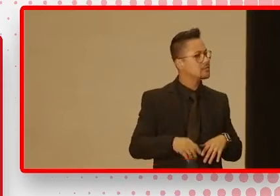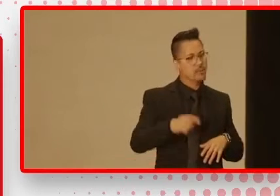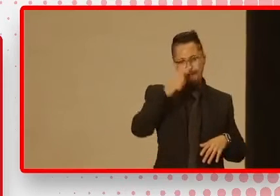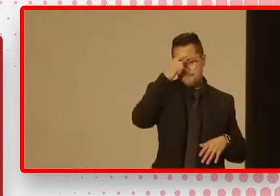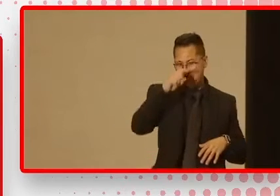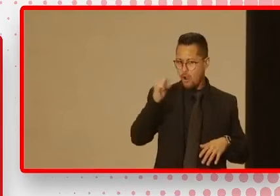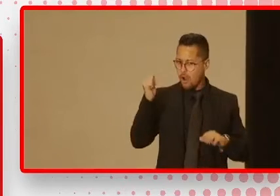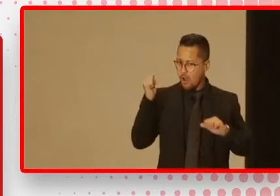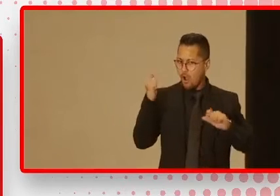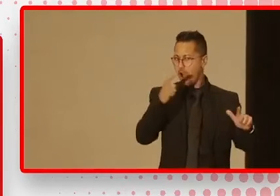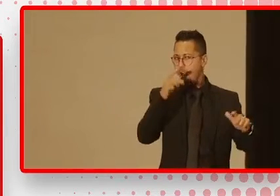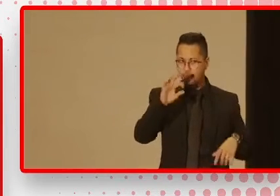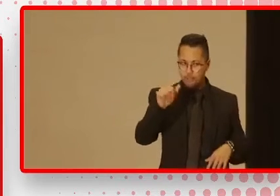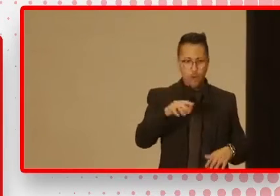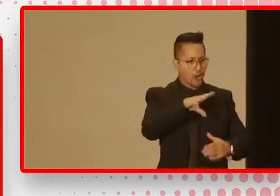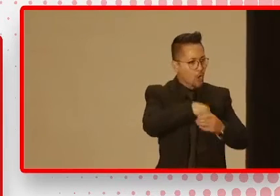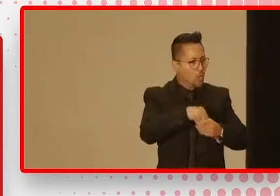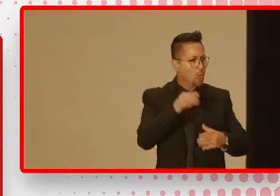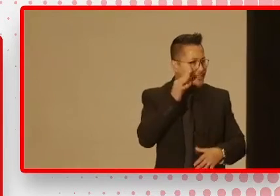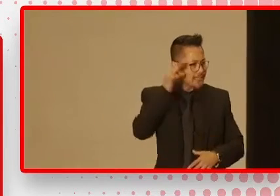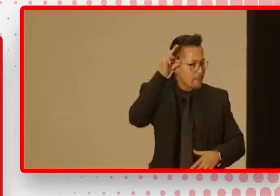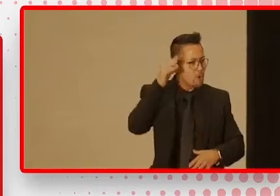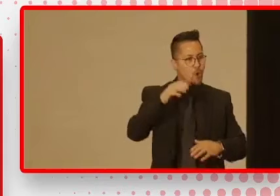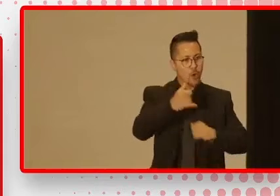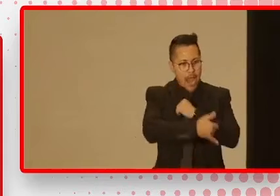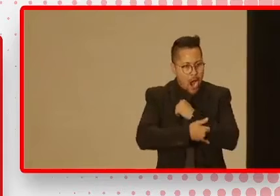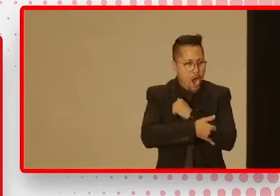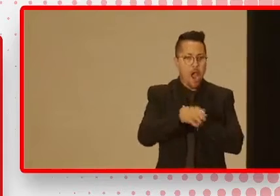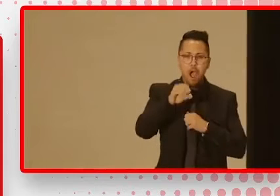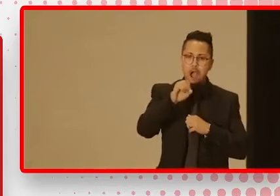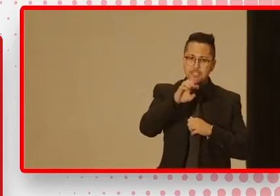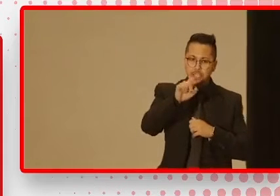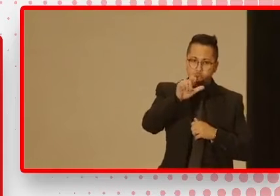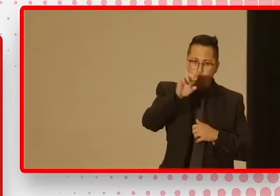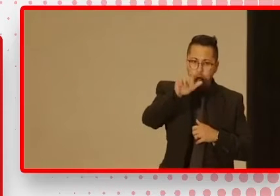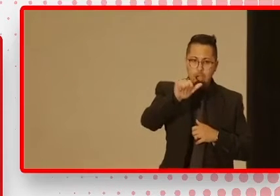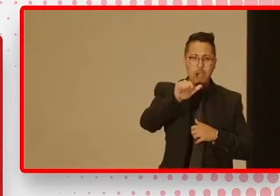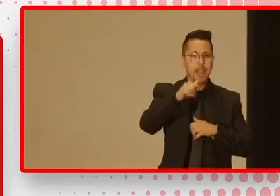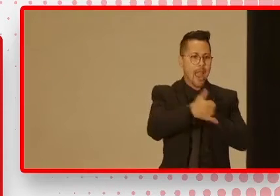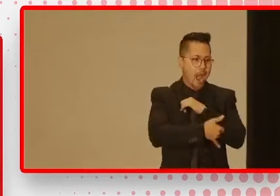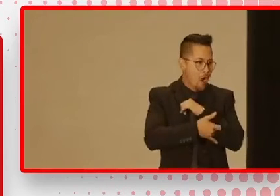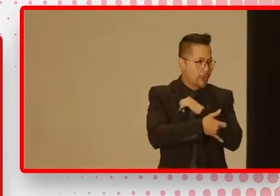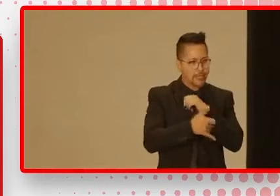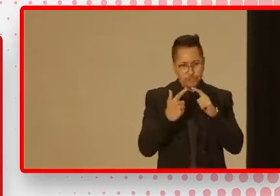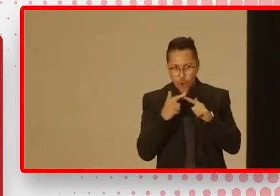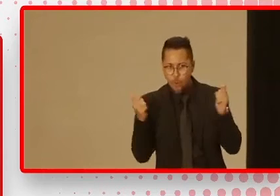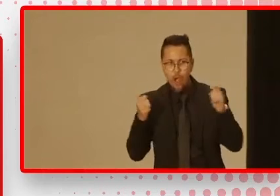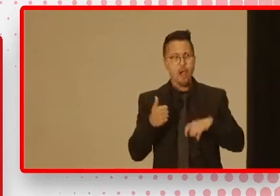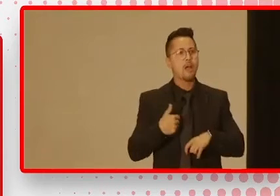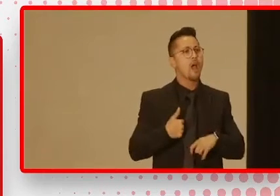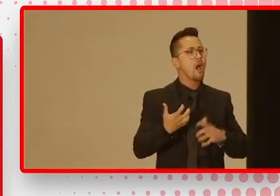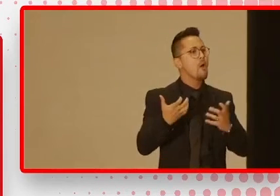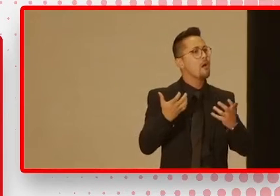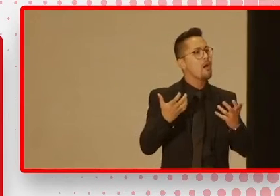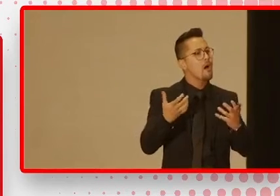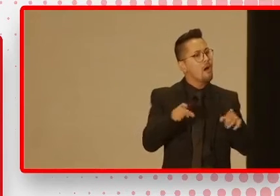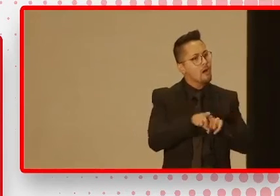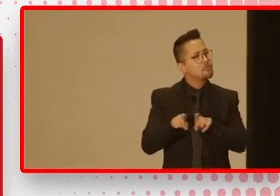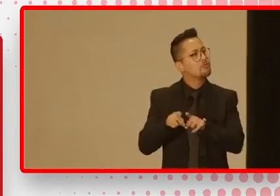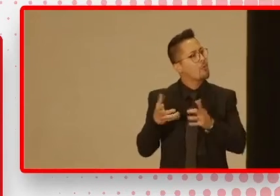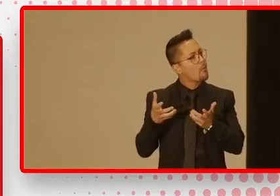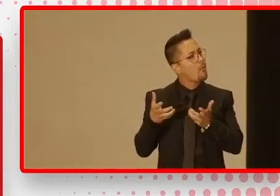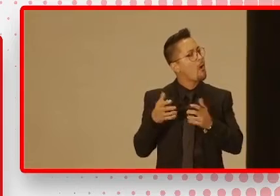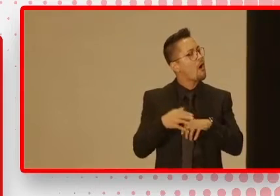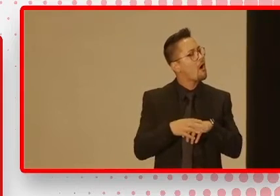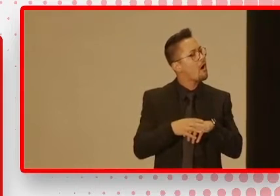Florida, including Seminole County, Orange County, Osceola counties, and so on. And we'd like to have this